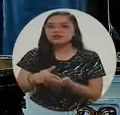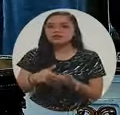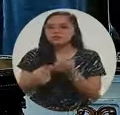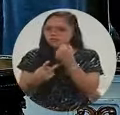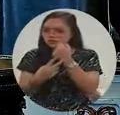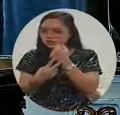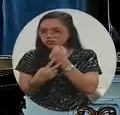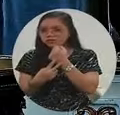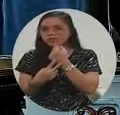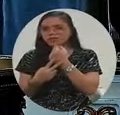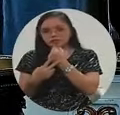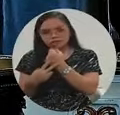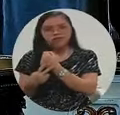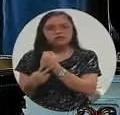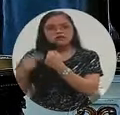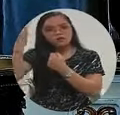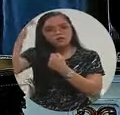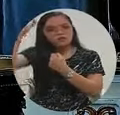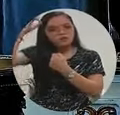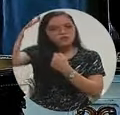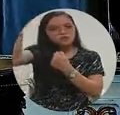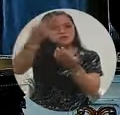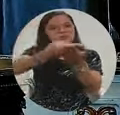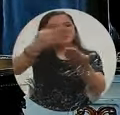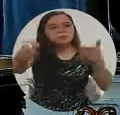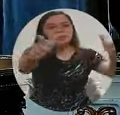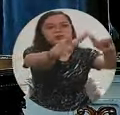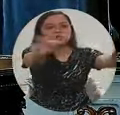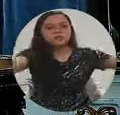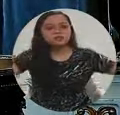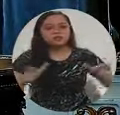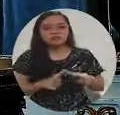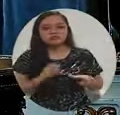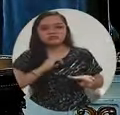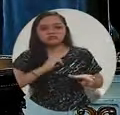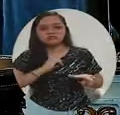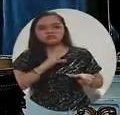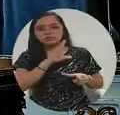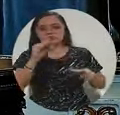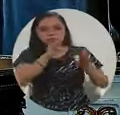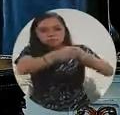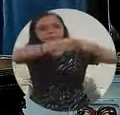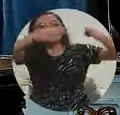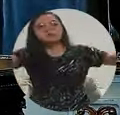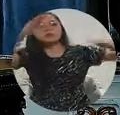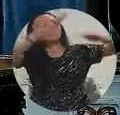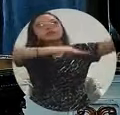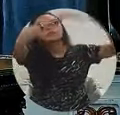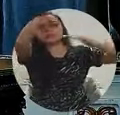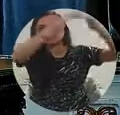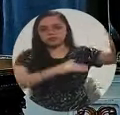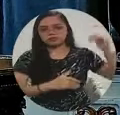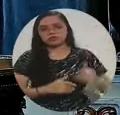They were saving that so that they'll be able to buy the property and build a bigger building.